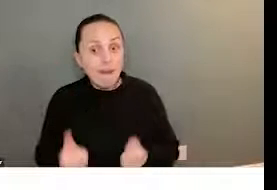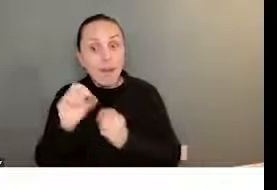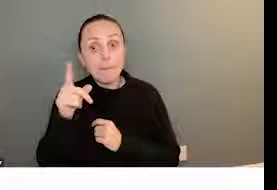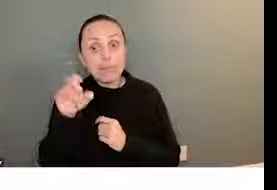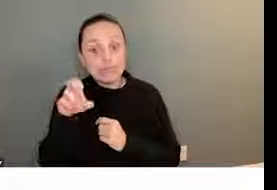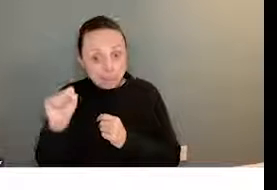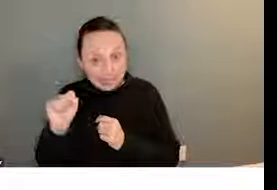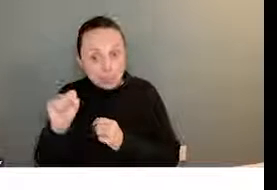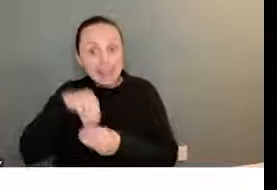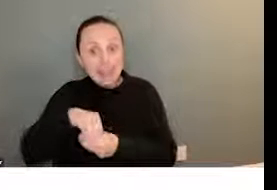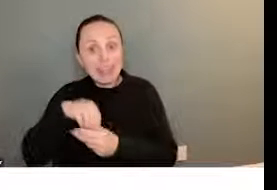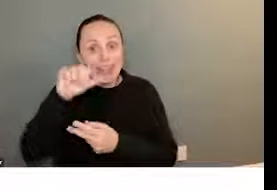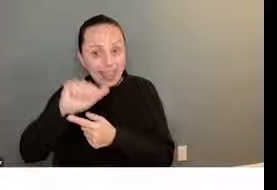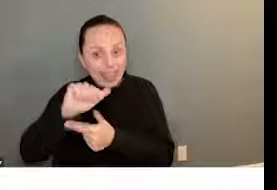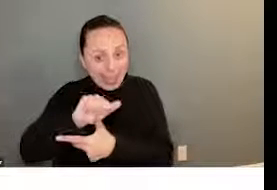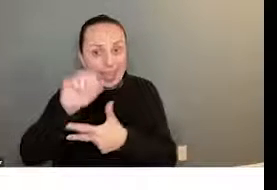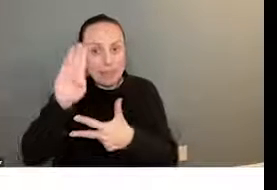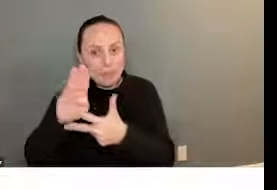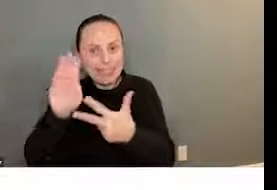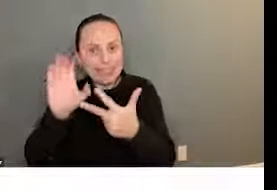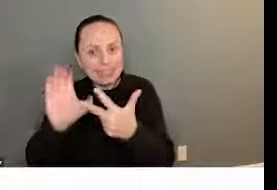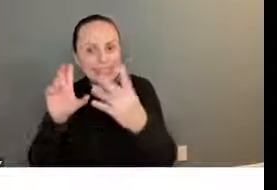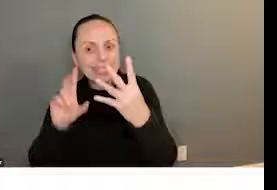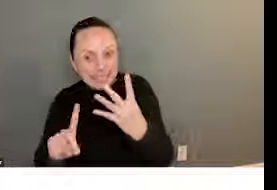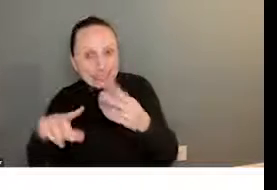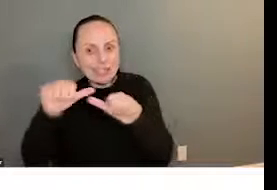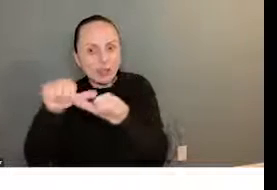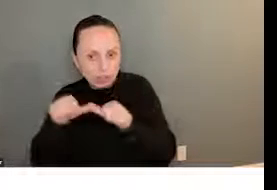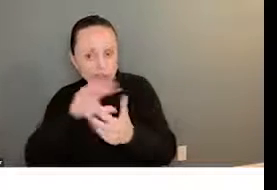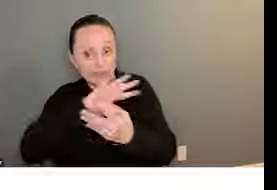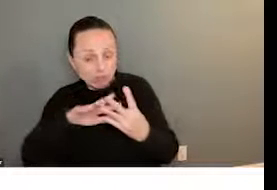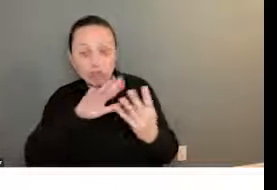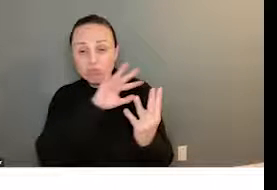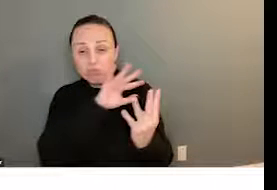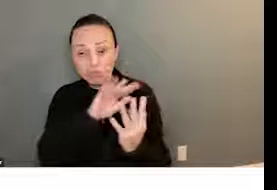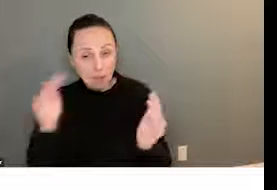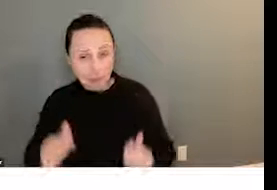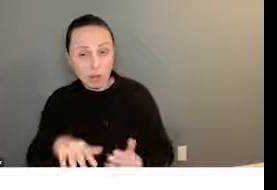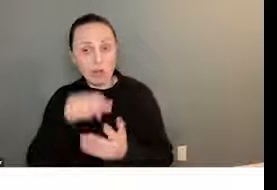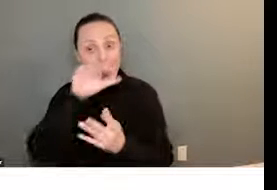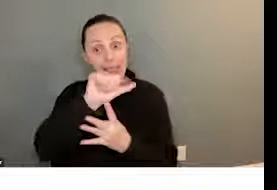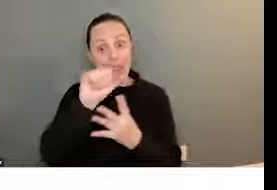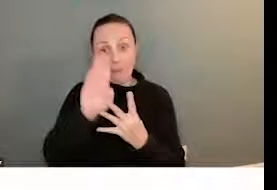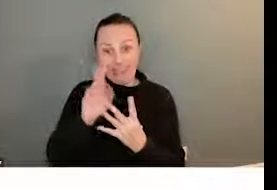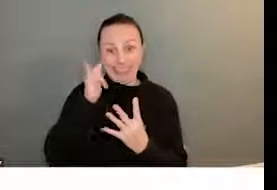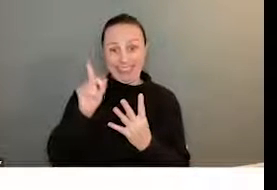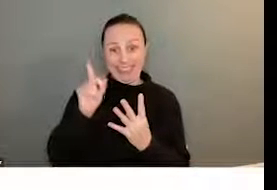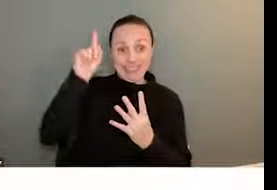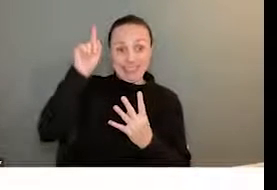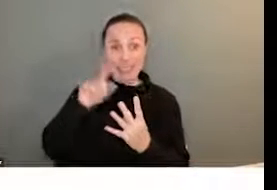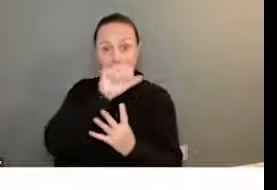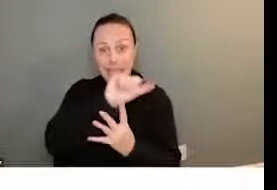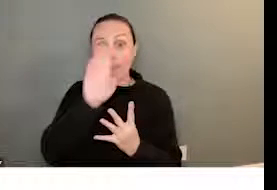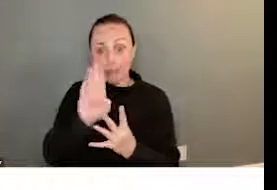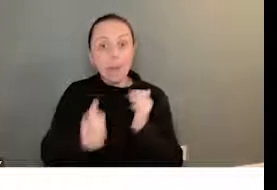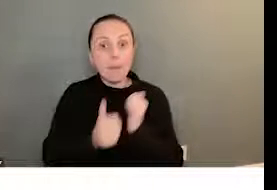found in A, B, C, and D regions. And for the most part, in these A and B regions that you see above my head, most of